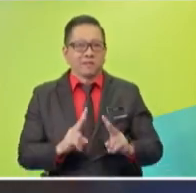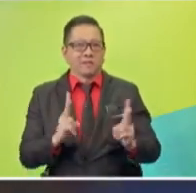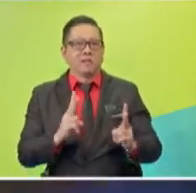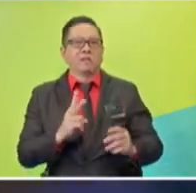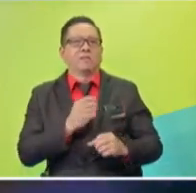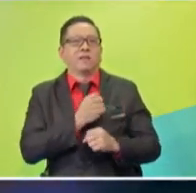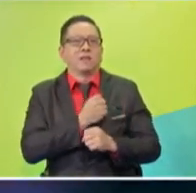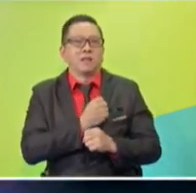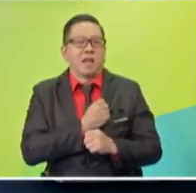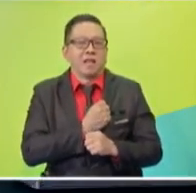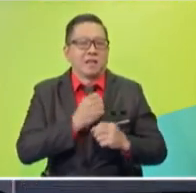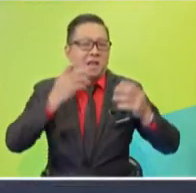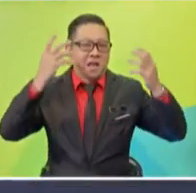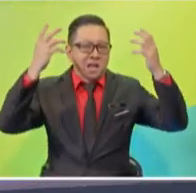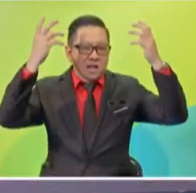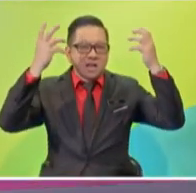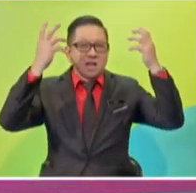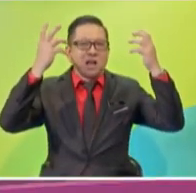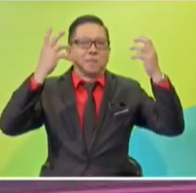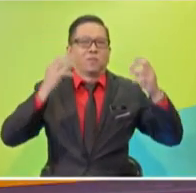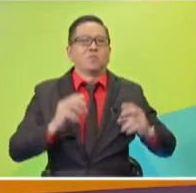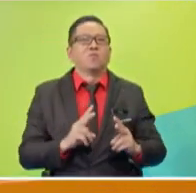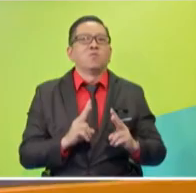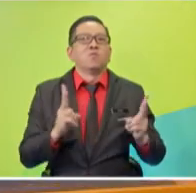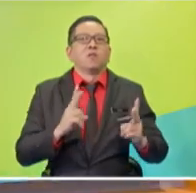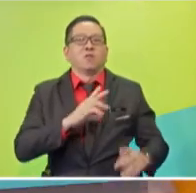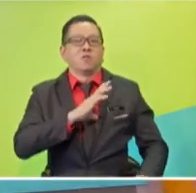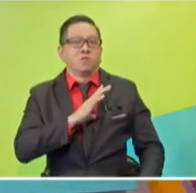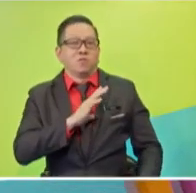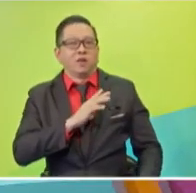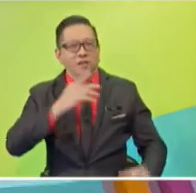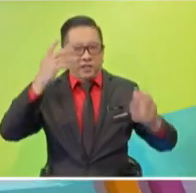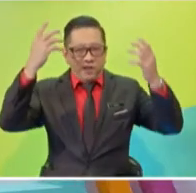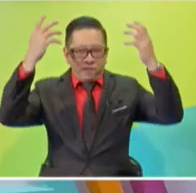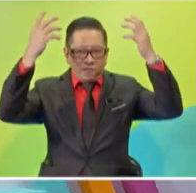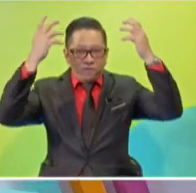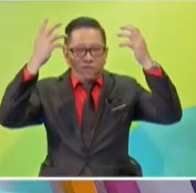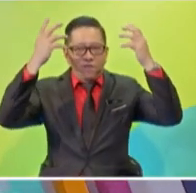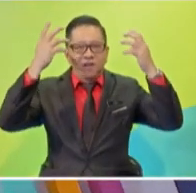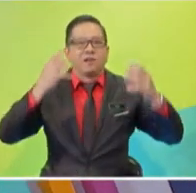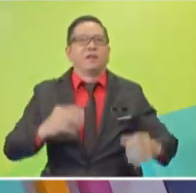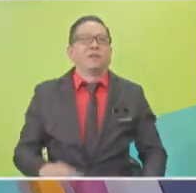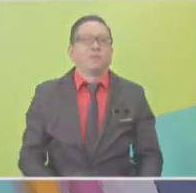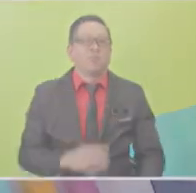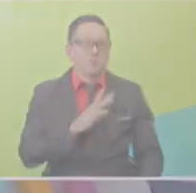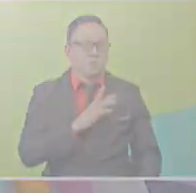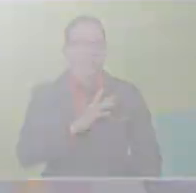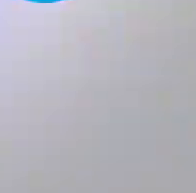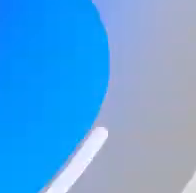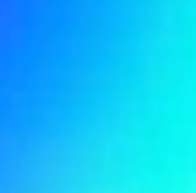this super hat. I'm a cool, cool chef. I'm a